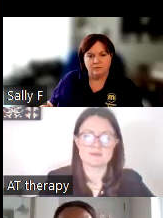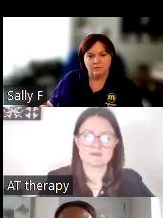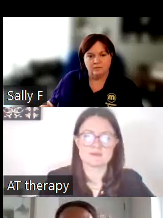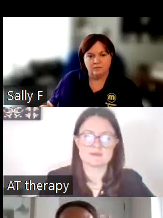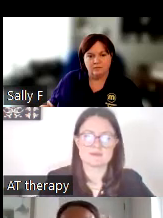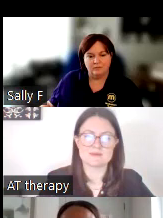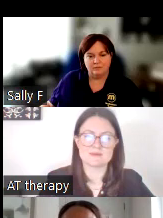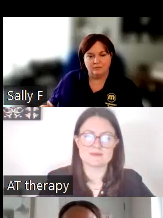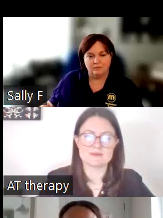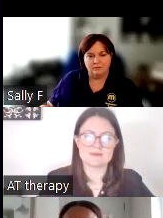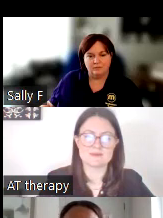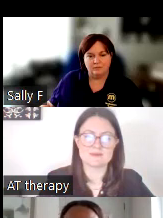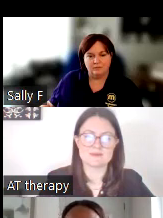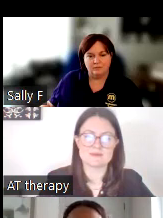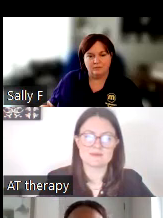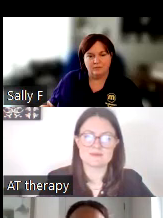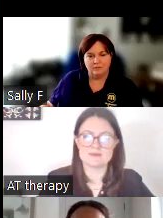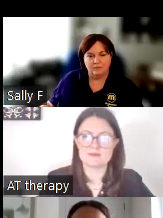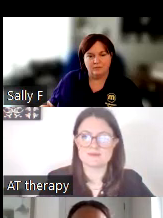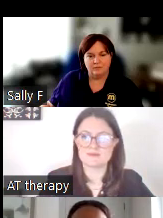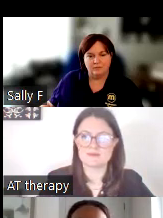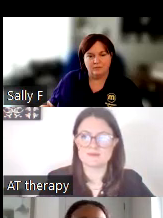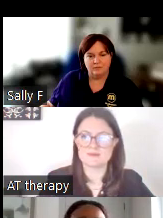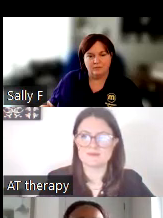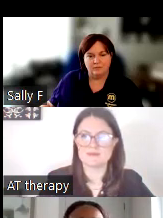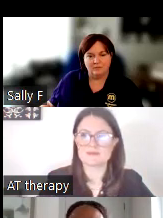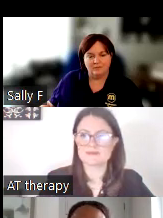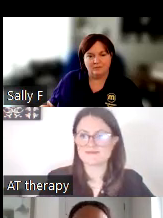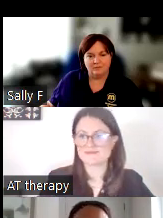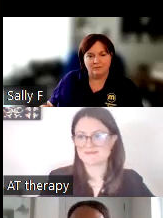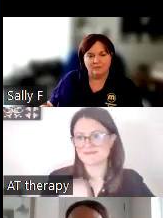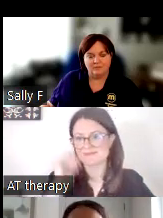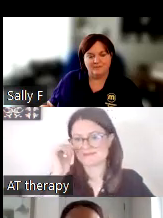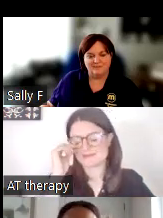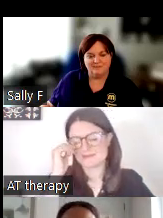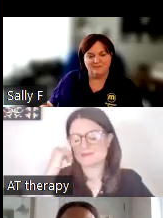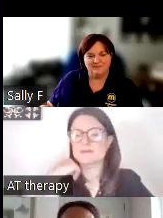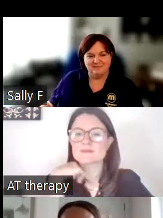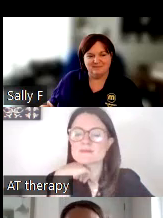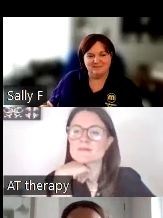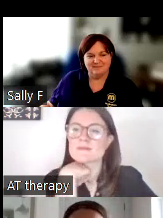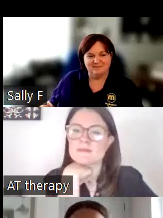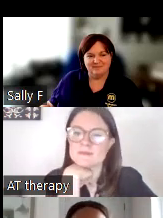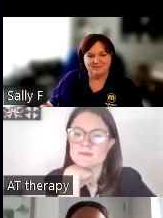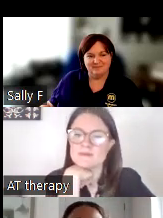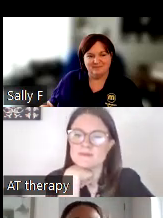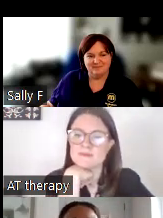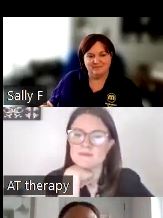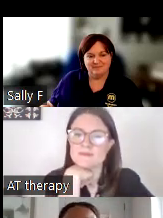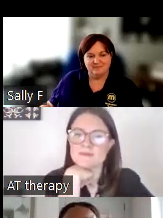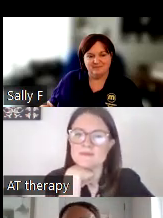mean. So I used to say creating like communication challenges. So it's simply like making a mistake or forgetting to do